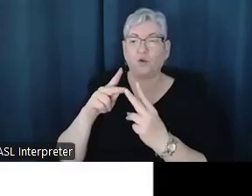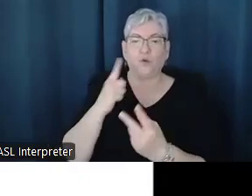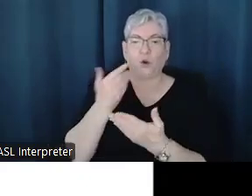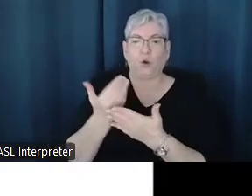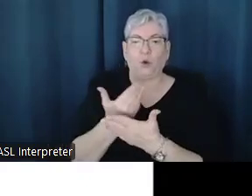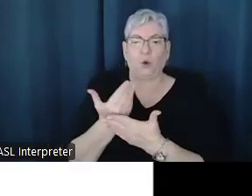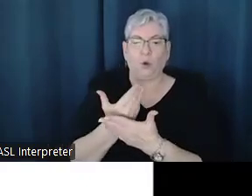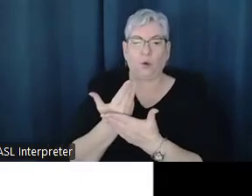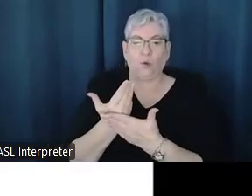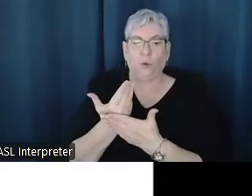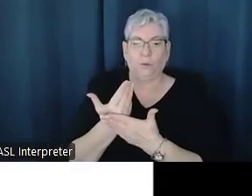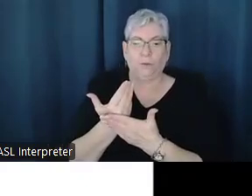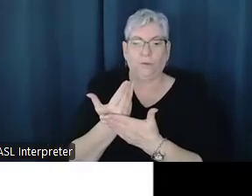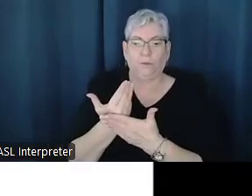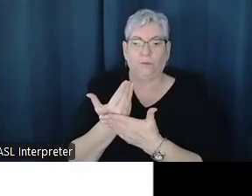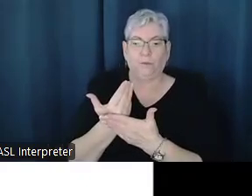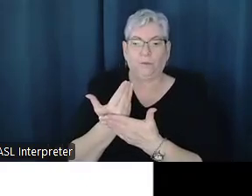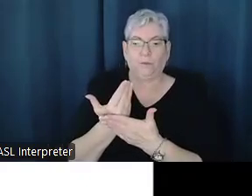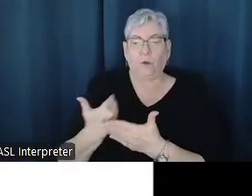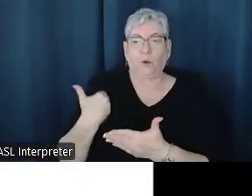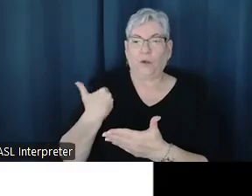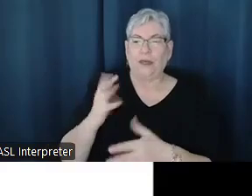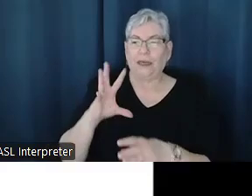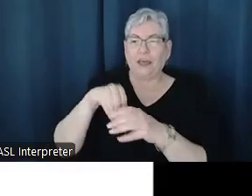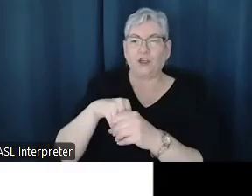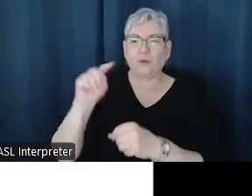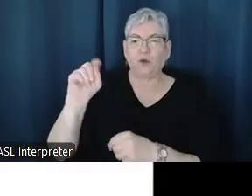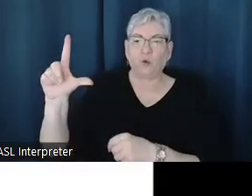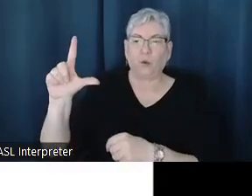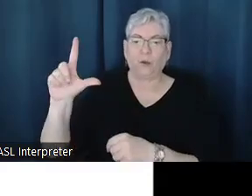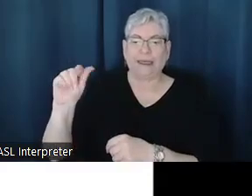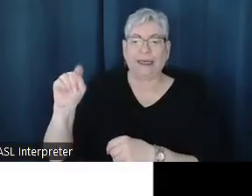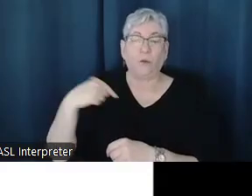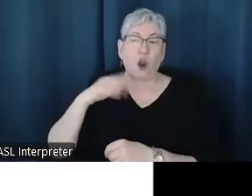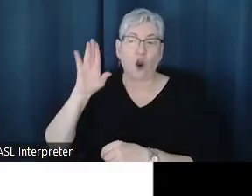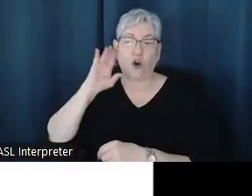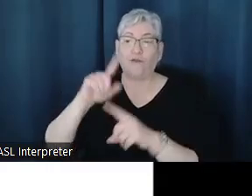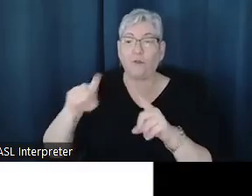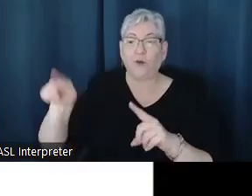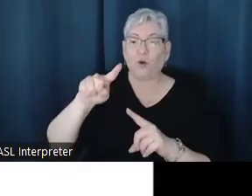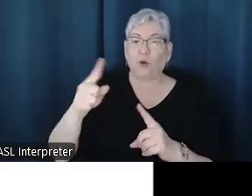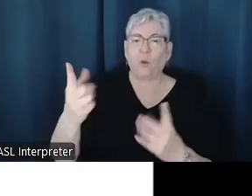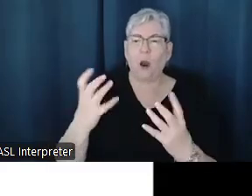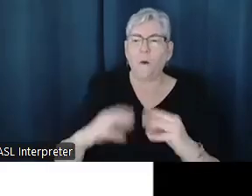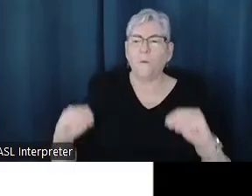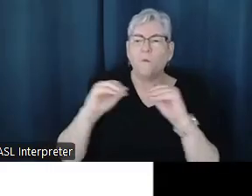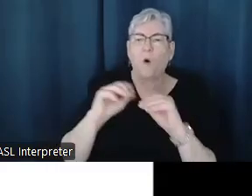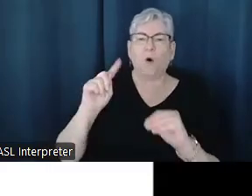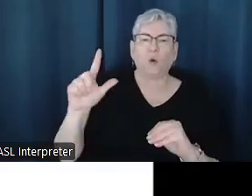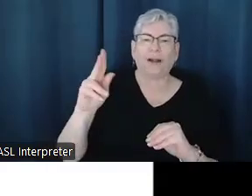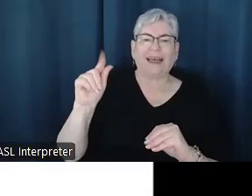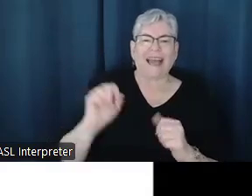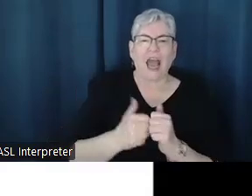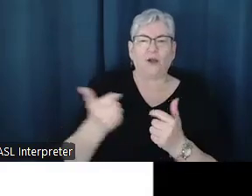engagement toolkits. We heard from you this spring that you wanted more toolkits on how to